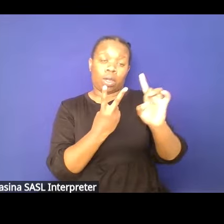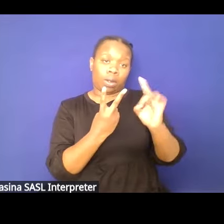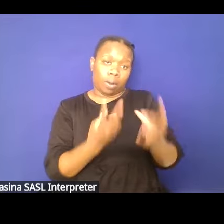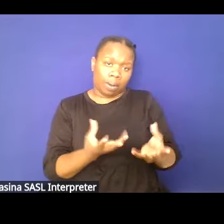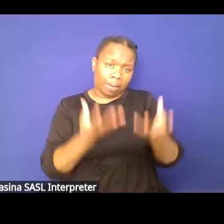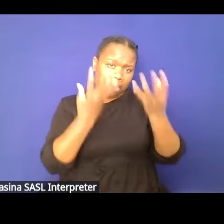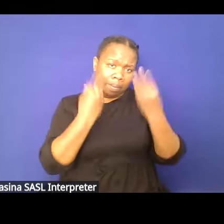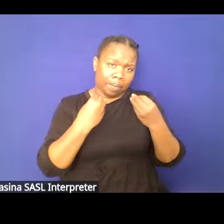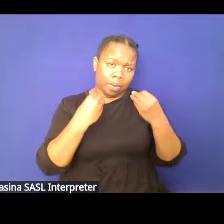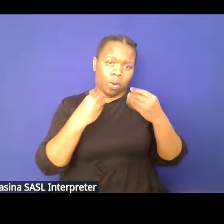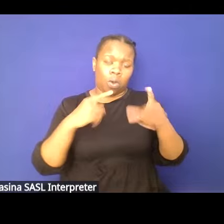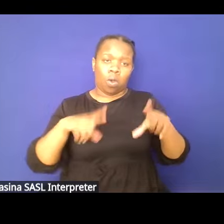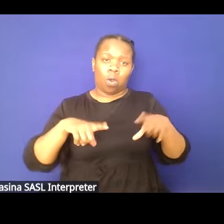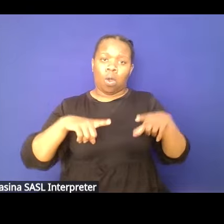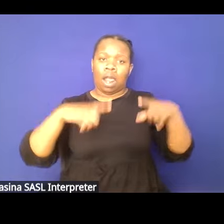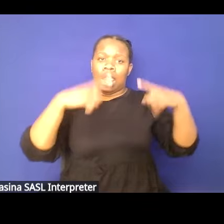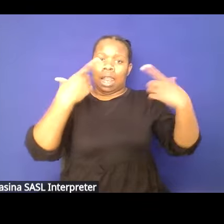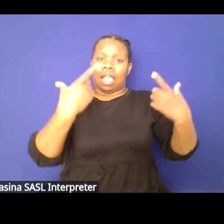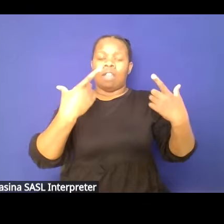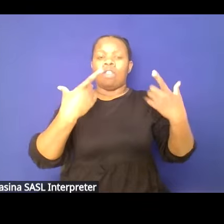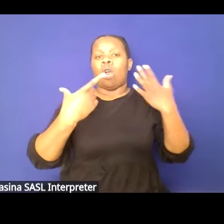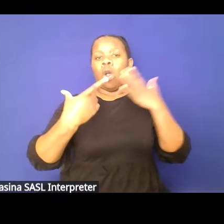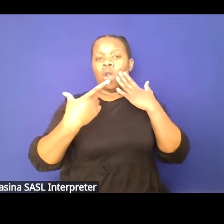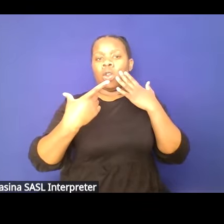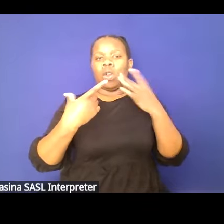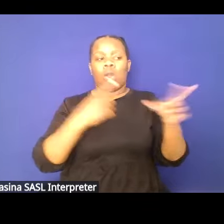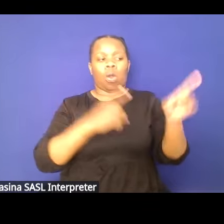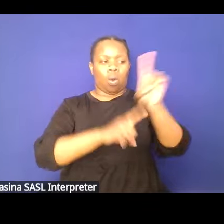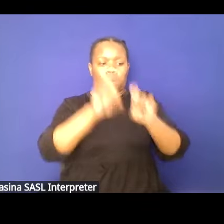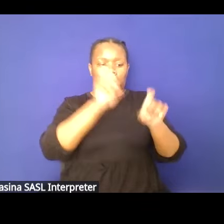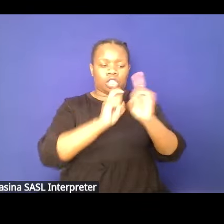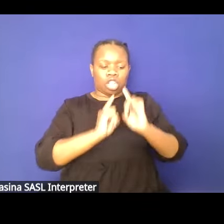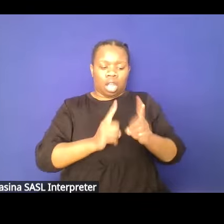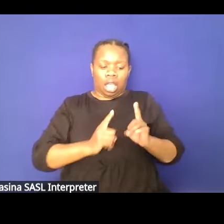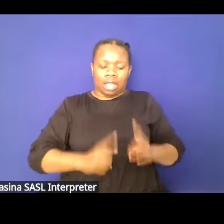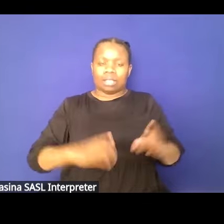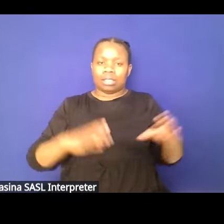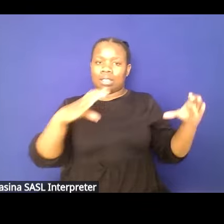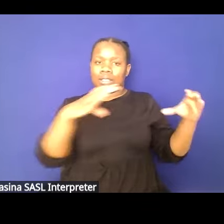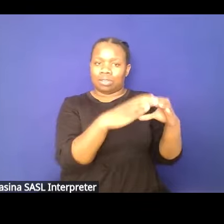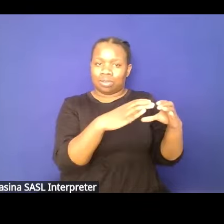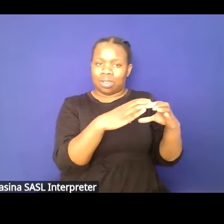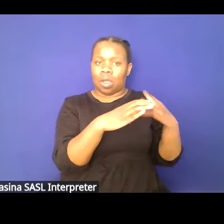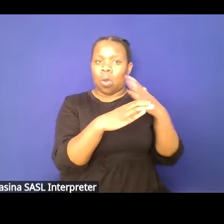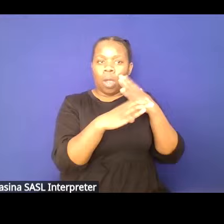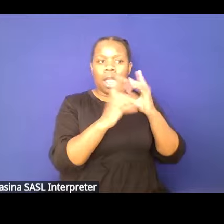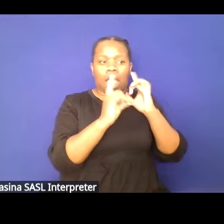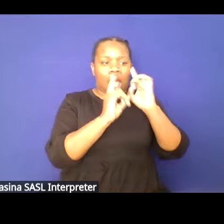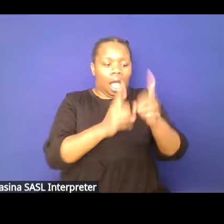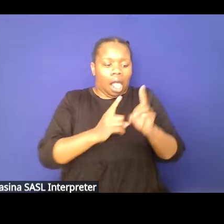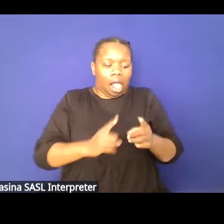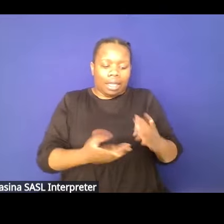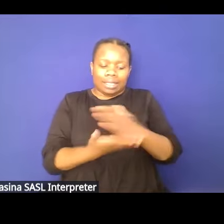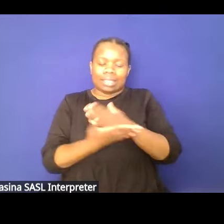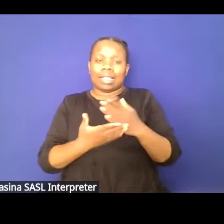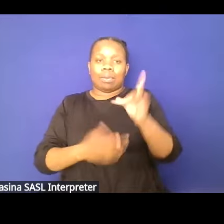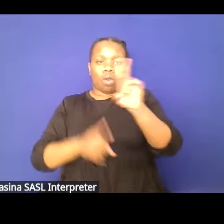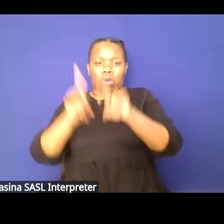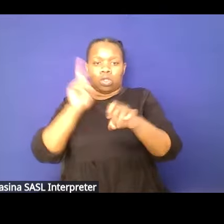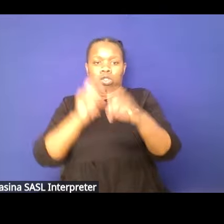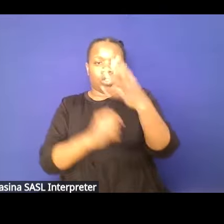live Q&A session where we will be answering some of the questions that you have